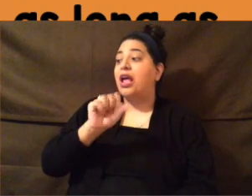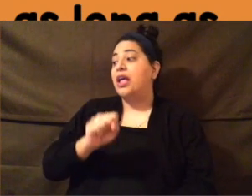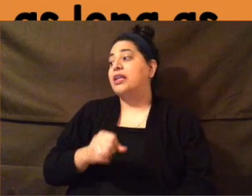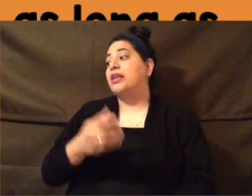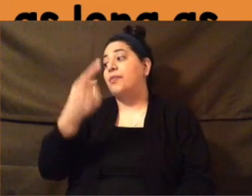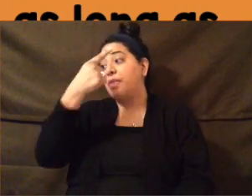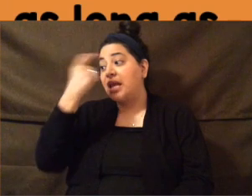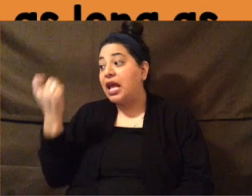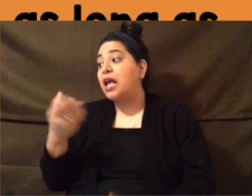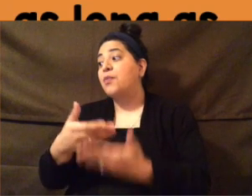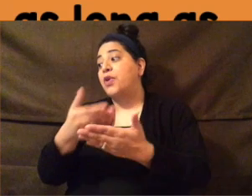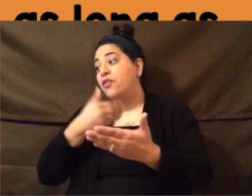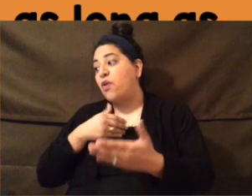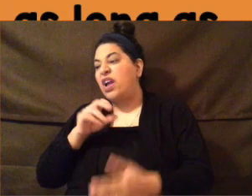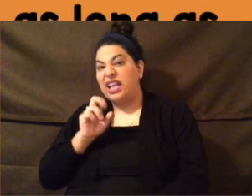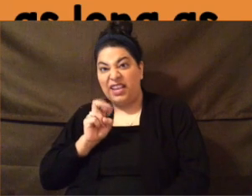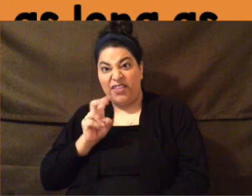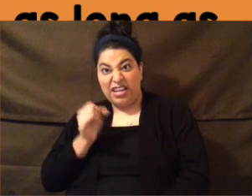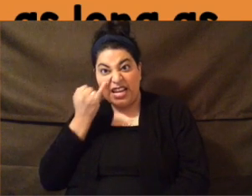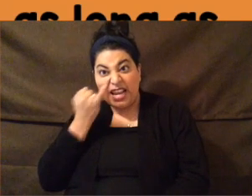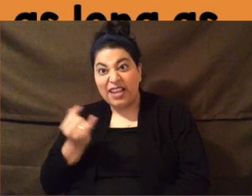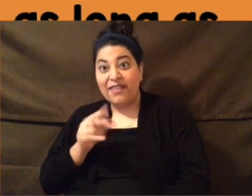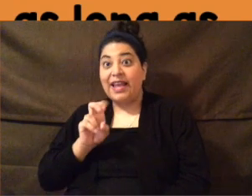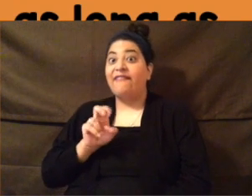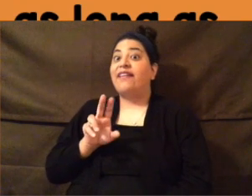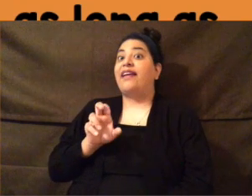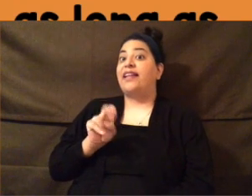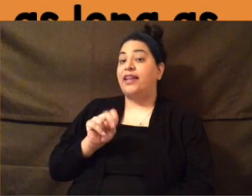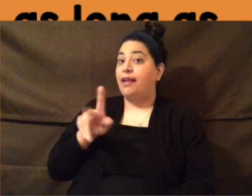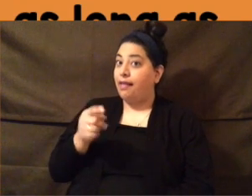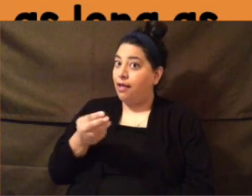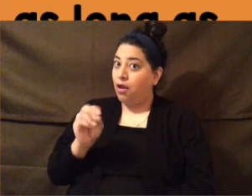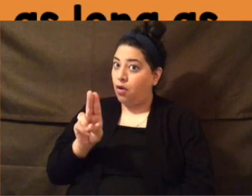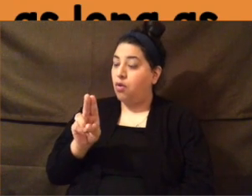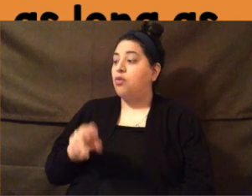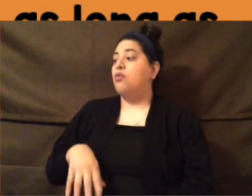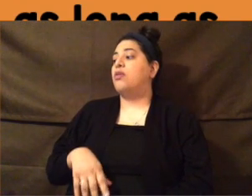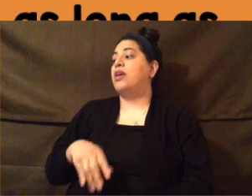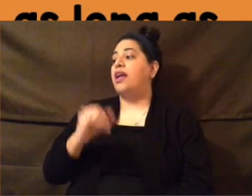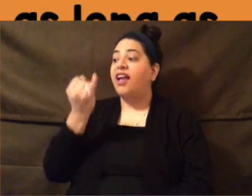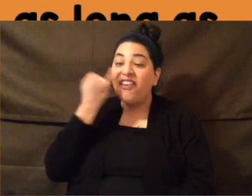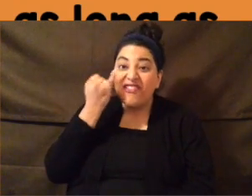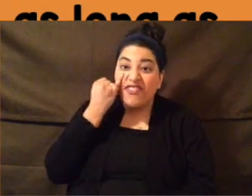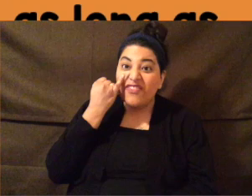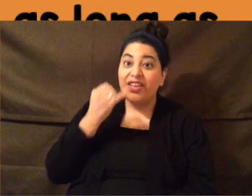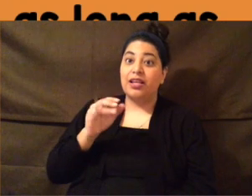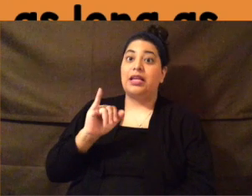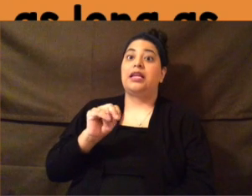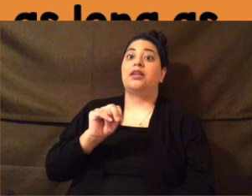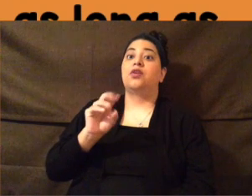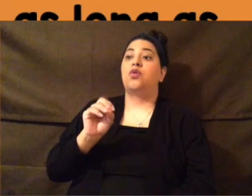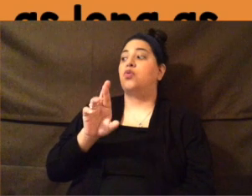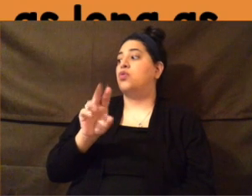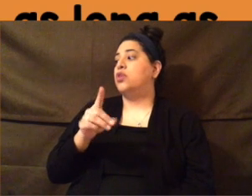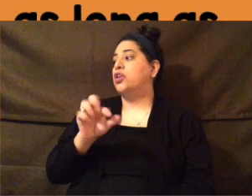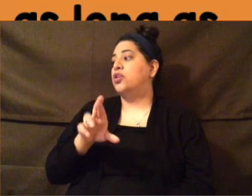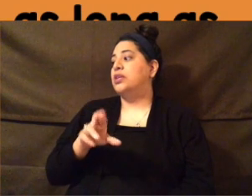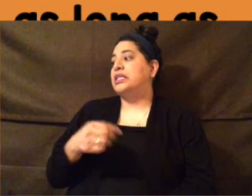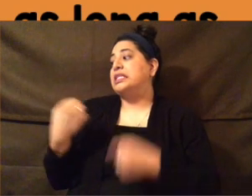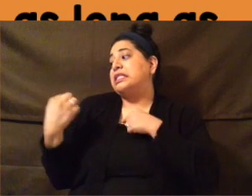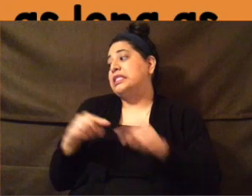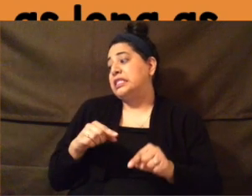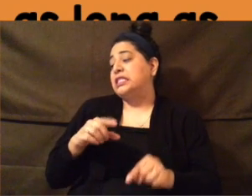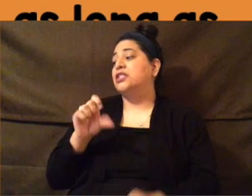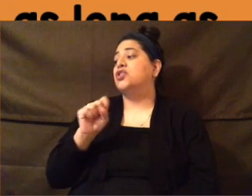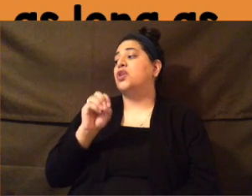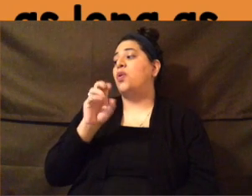though, because, before, even if, even though, if, in order,